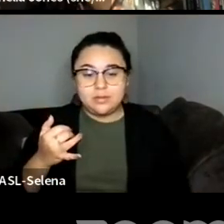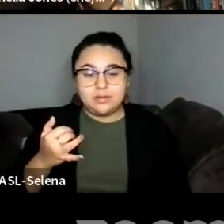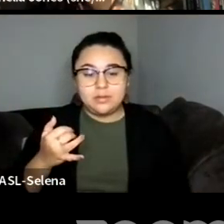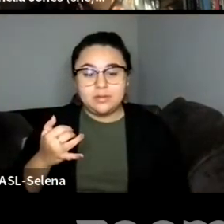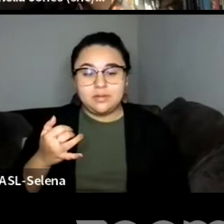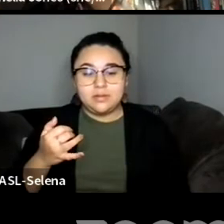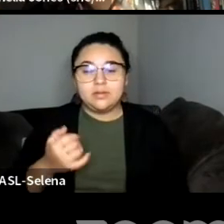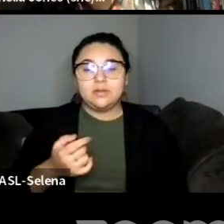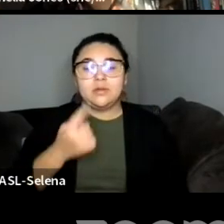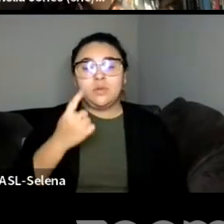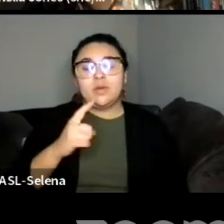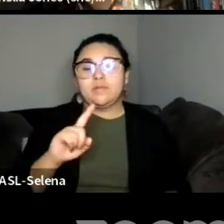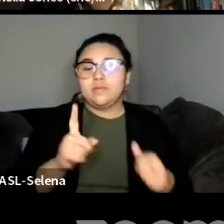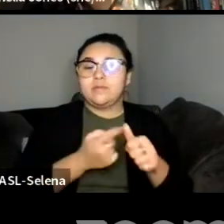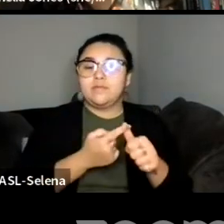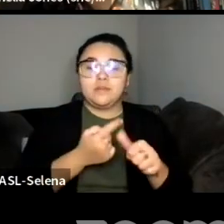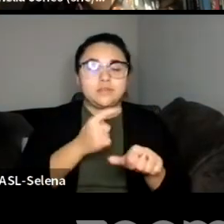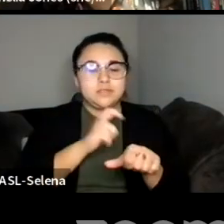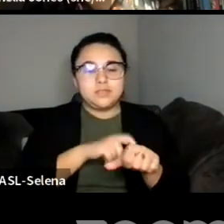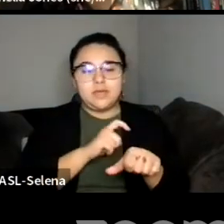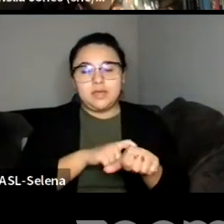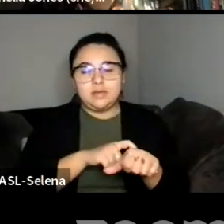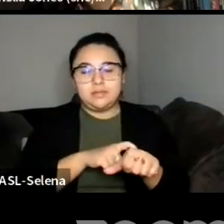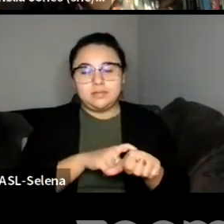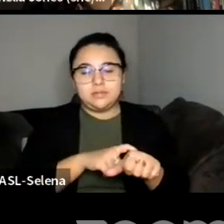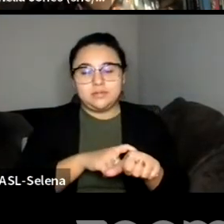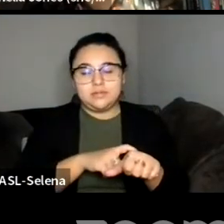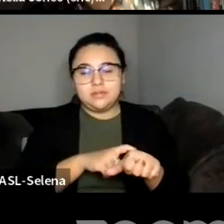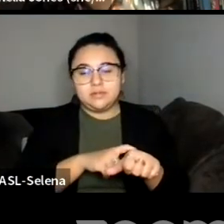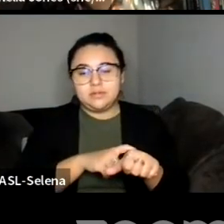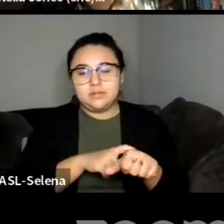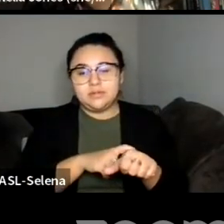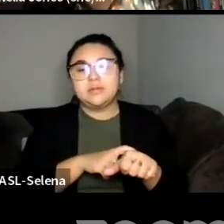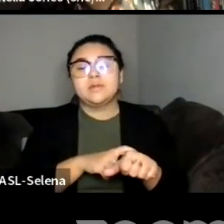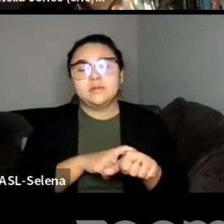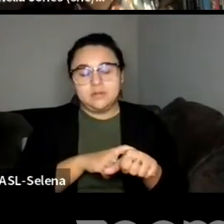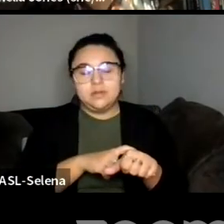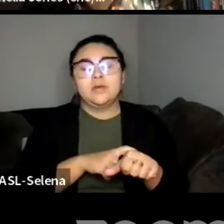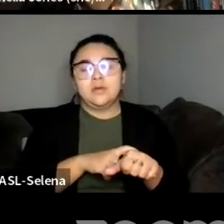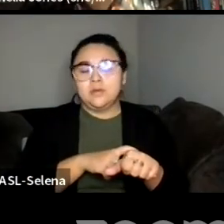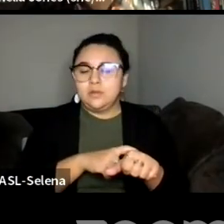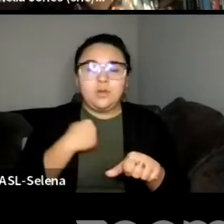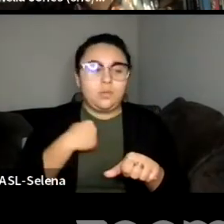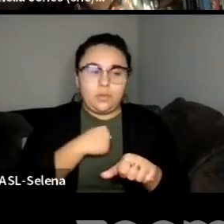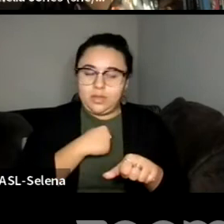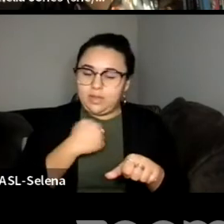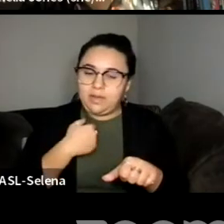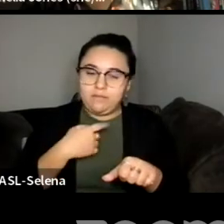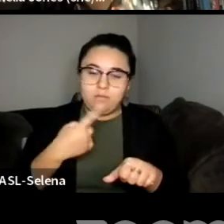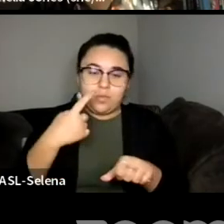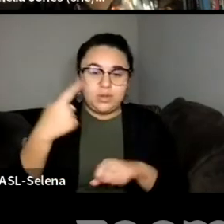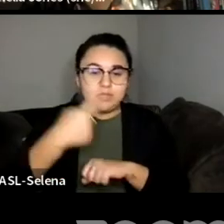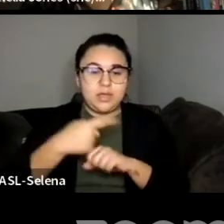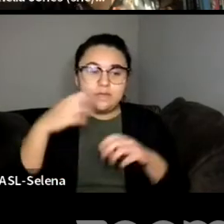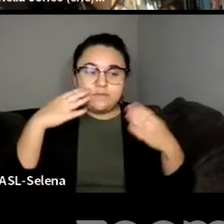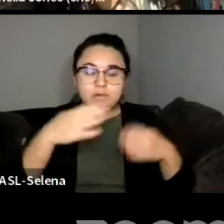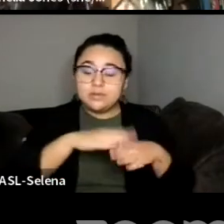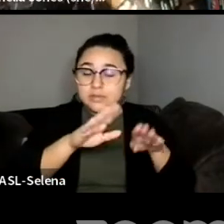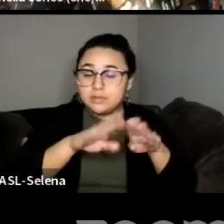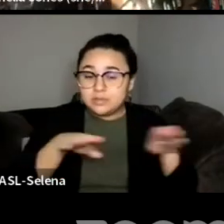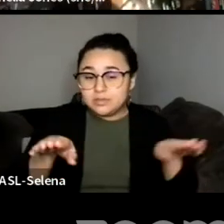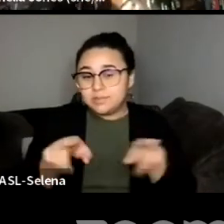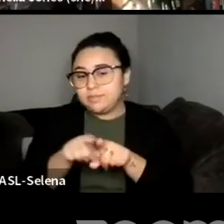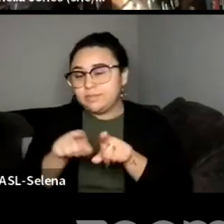one of the first times that we had a day specifically for not only children, but also for